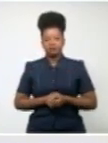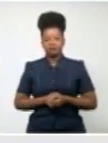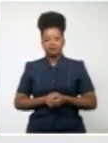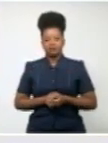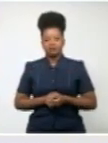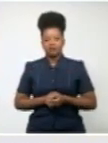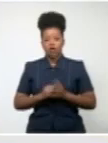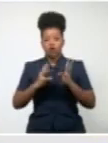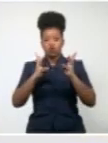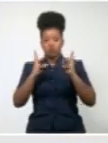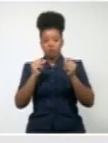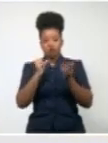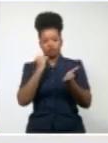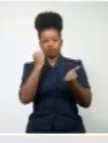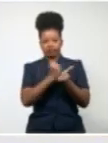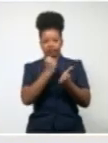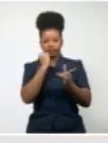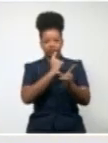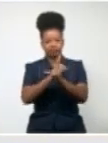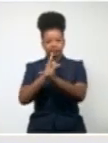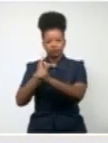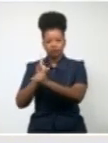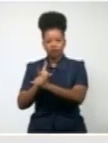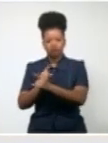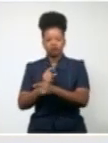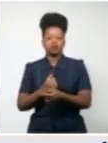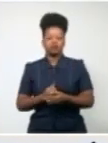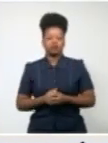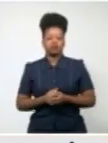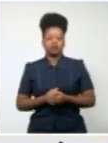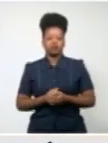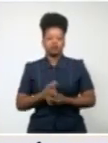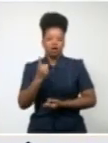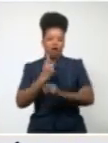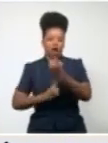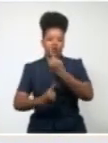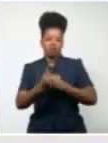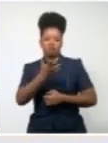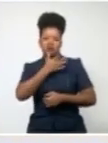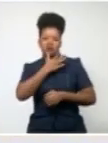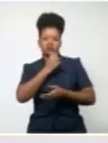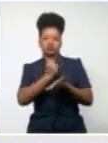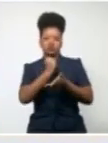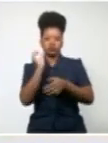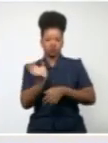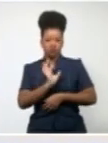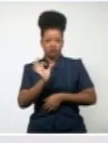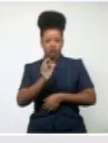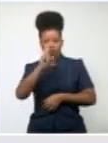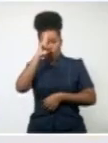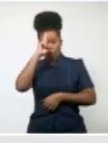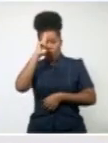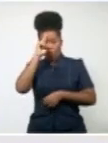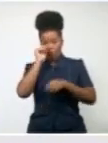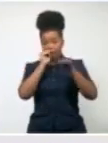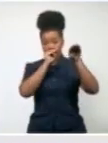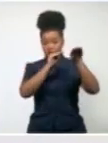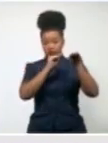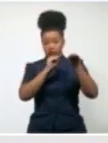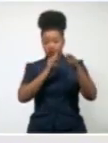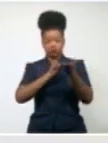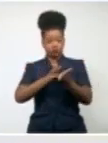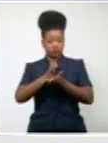With the number of cases that have been confirmed, contacts, and some suspects, we are keeping